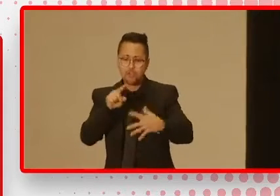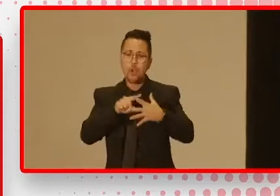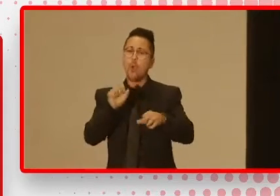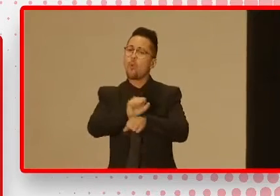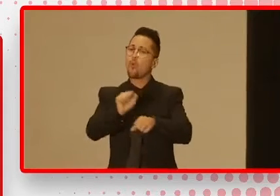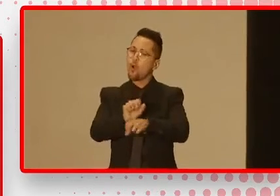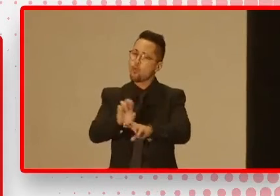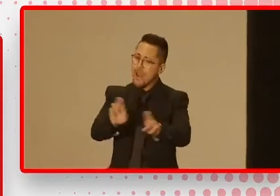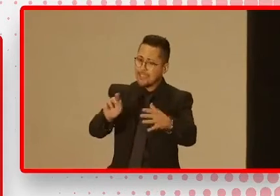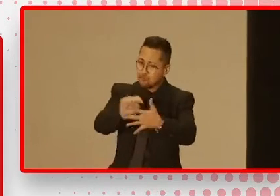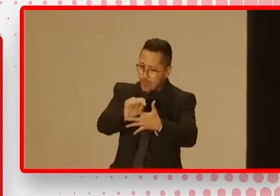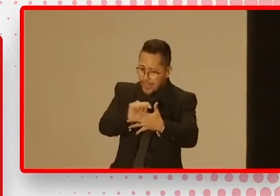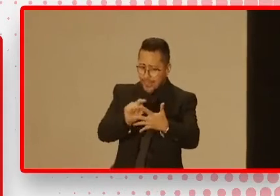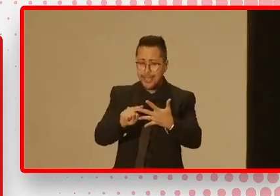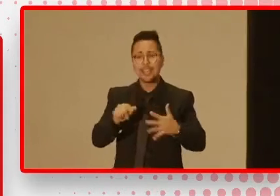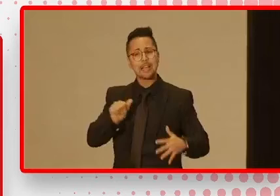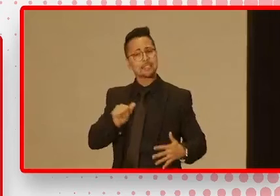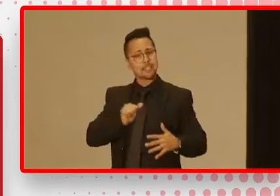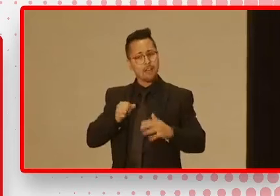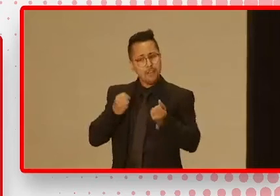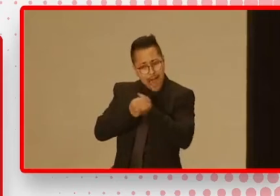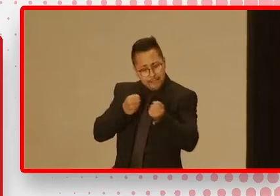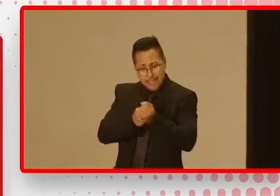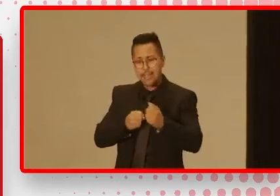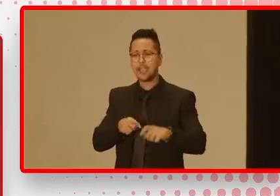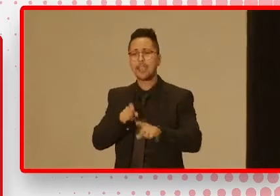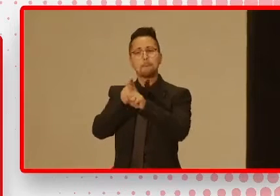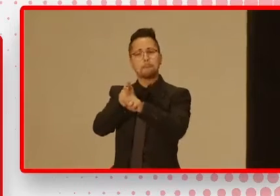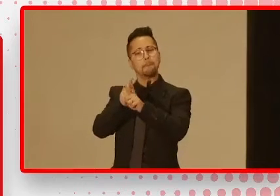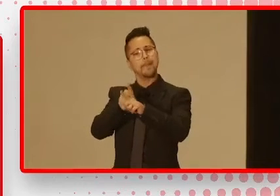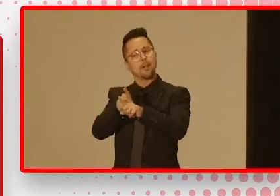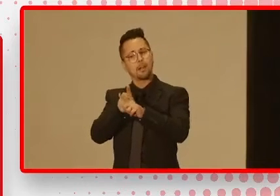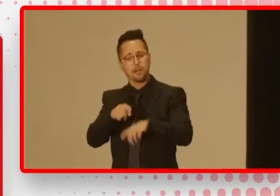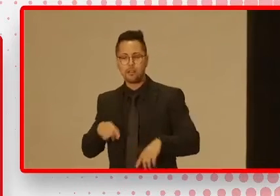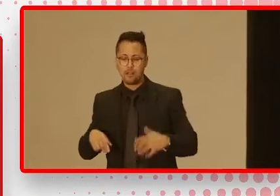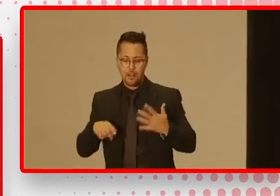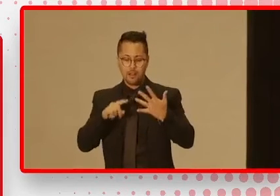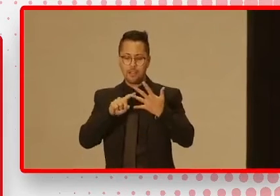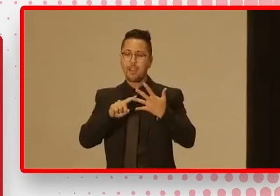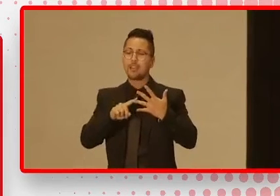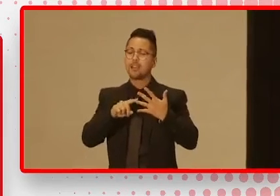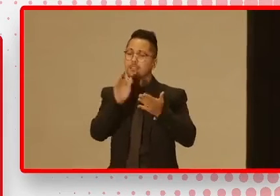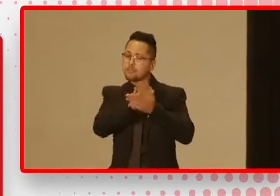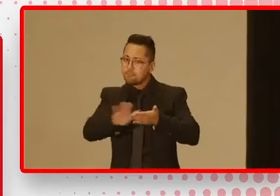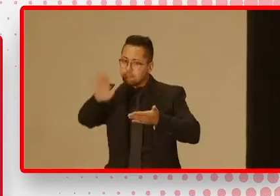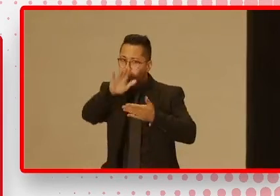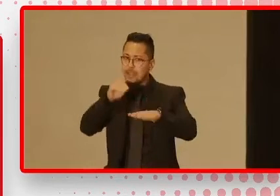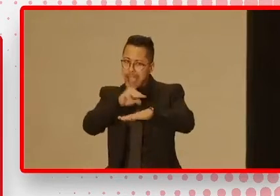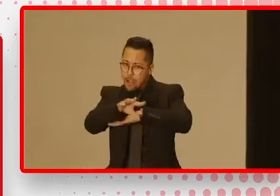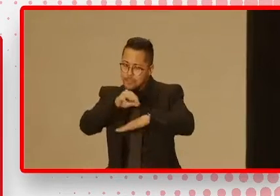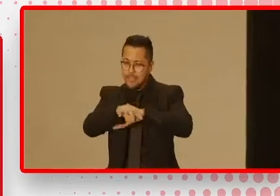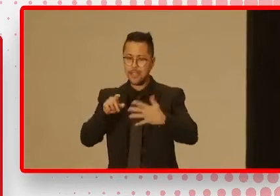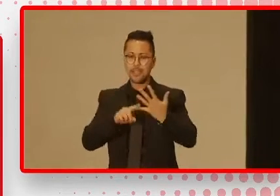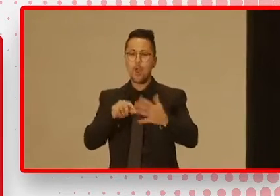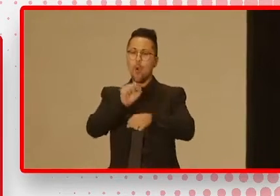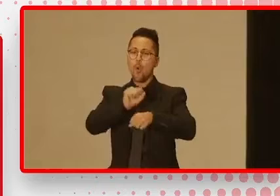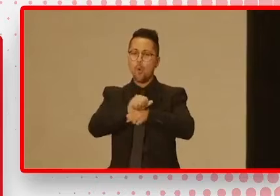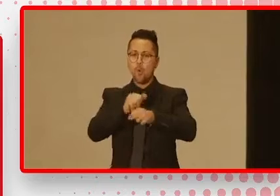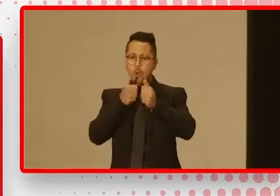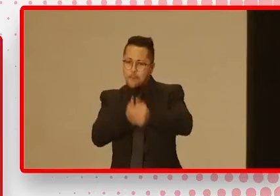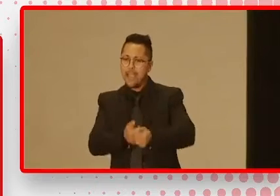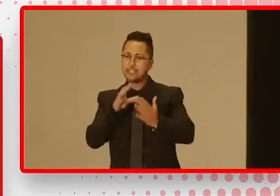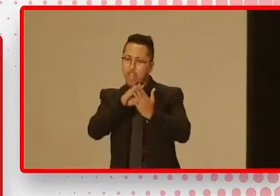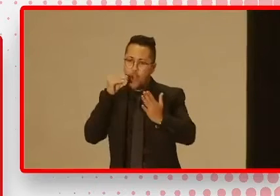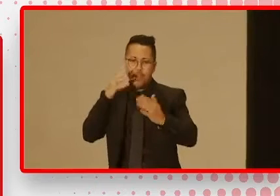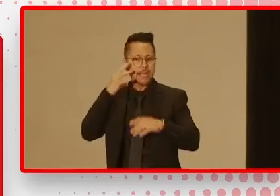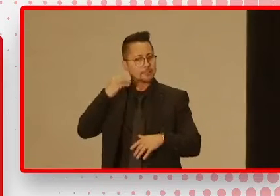training, self-advocacy training, and peer mentoring. And then post-secondary educational counseling and work-based learning experiences. Those